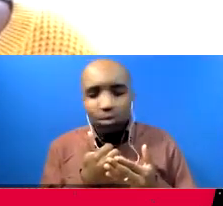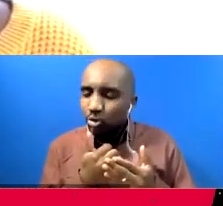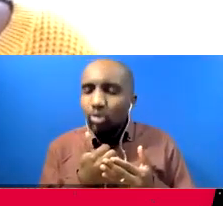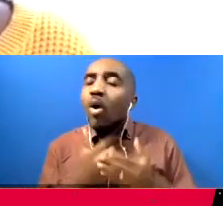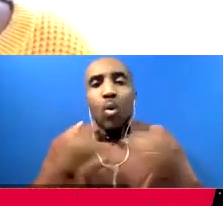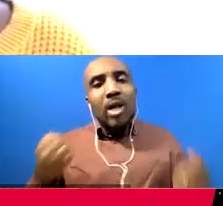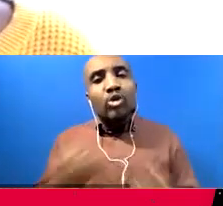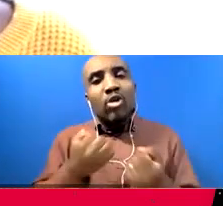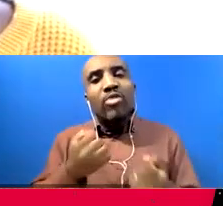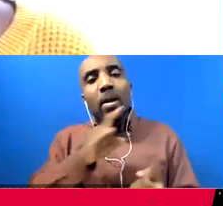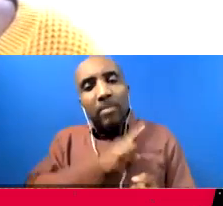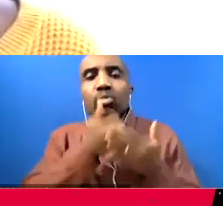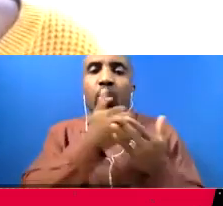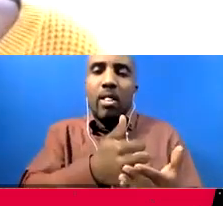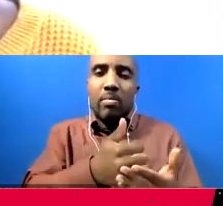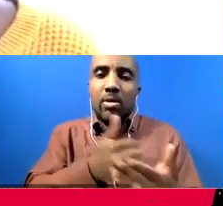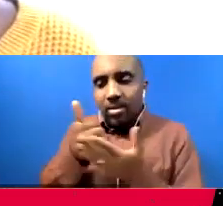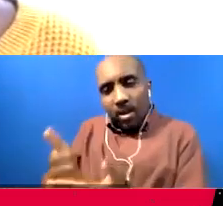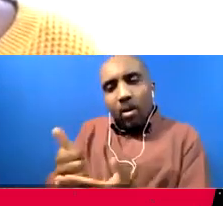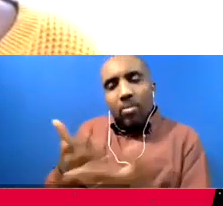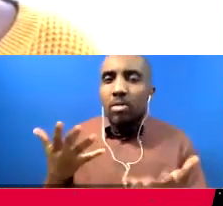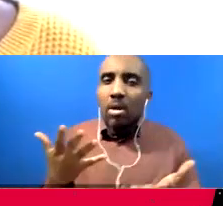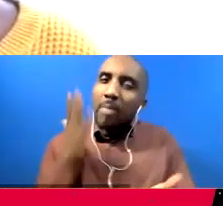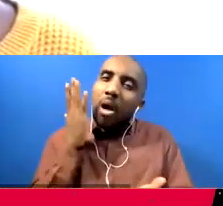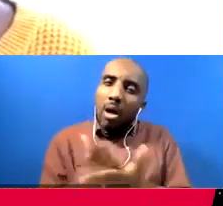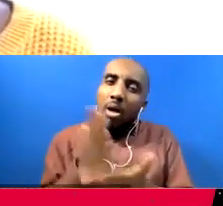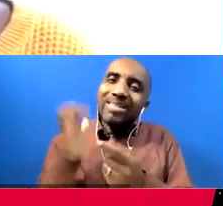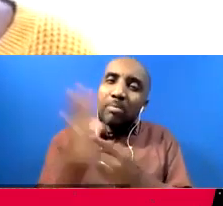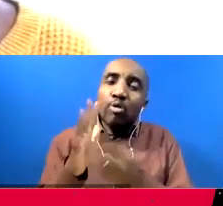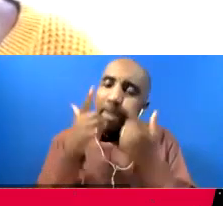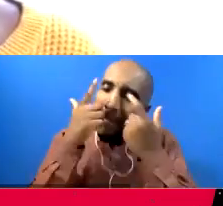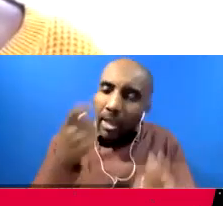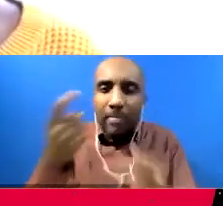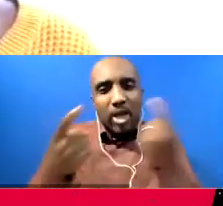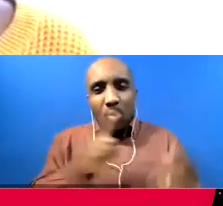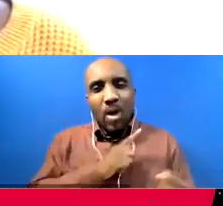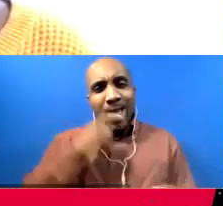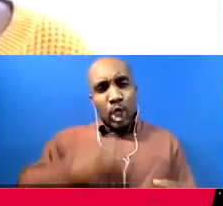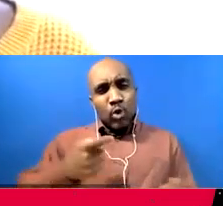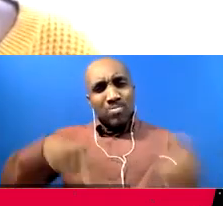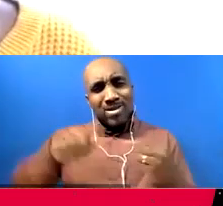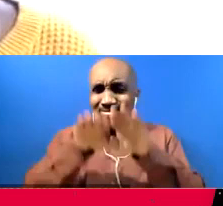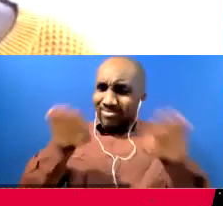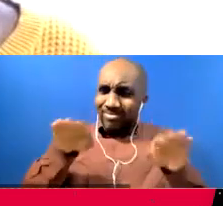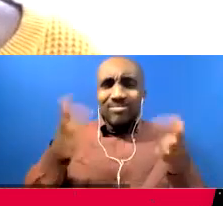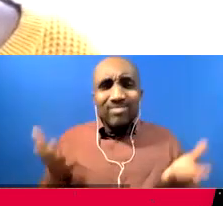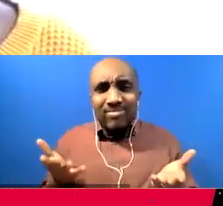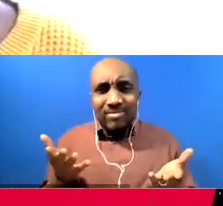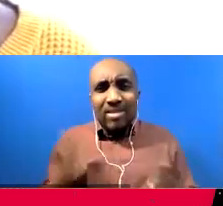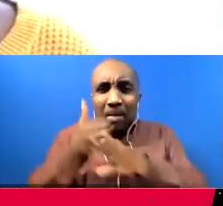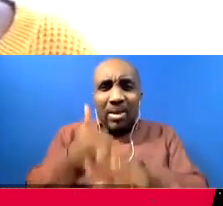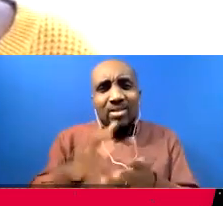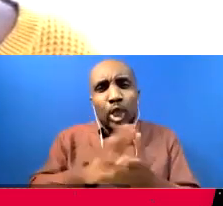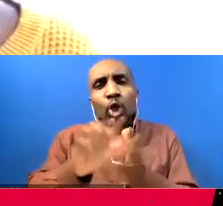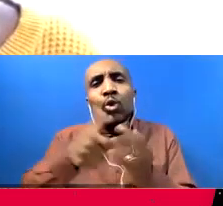strengthened by that too. But I think that above all, we definitely need to care about each other as humans at the basic level. So like Huey Newton said,